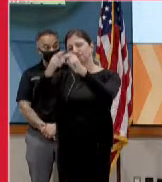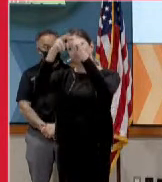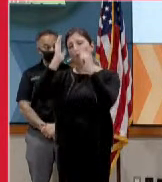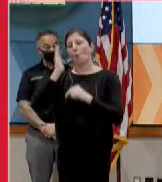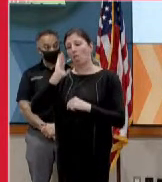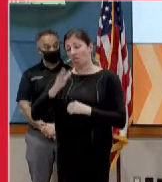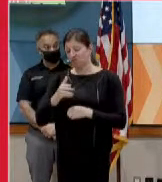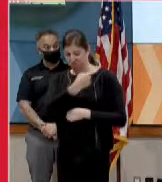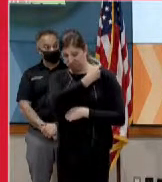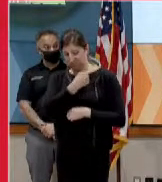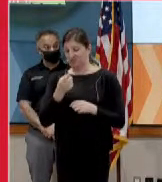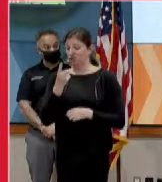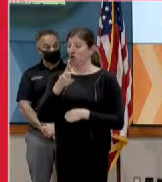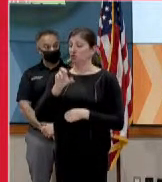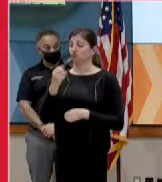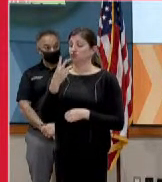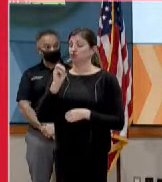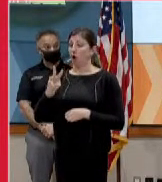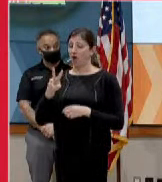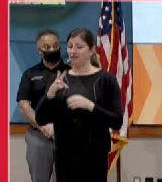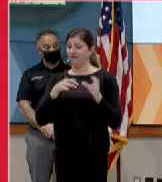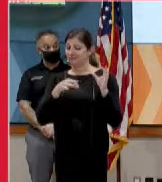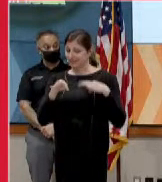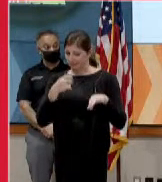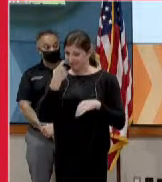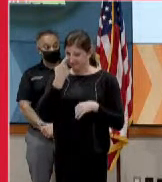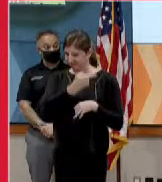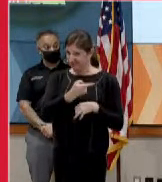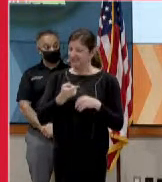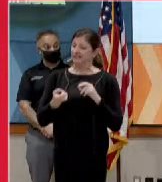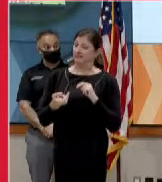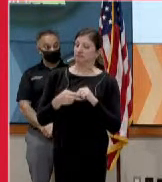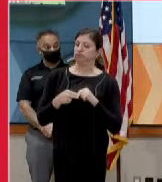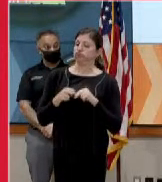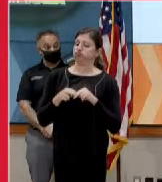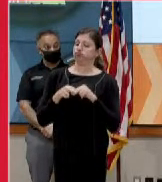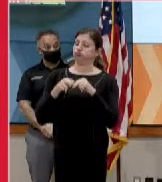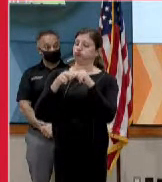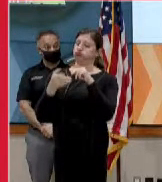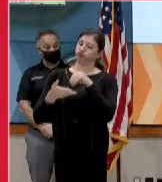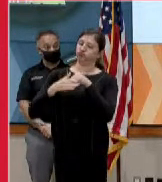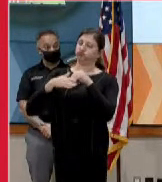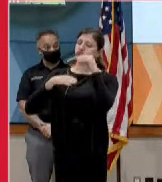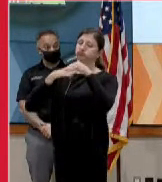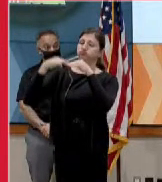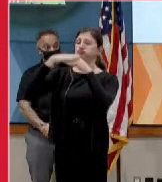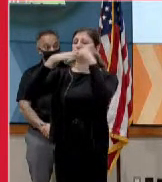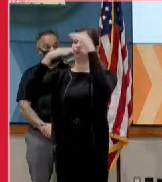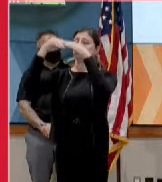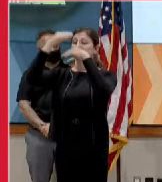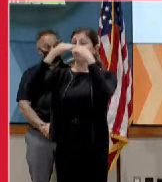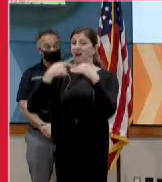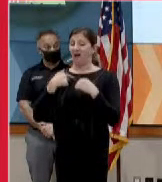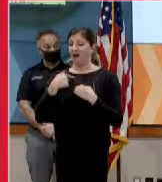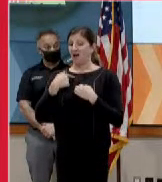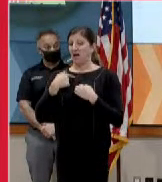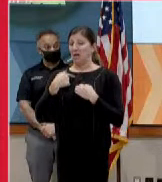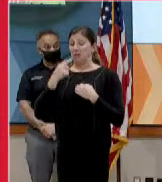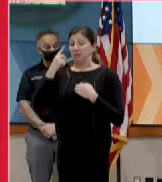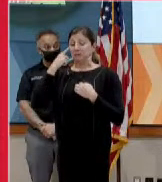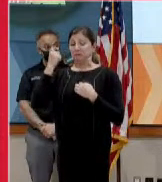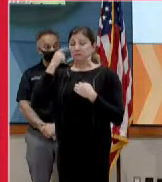it's layering all these events on top of each other. And so I would venture to say that Memorial Day,